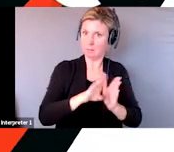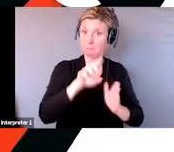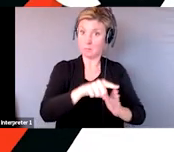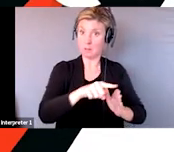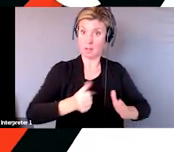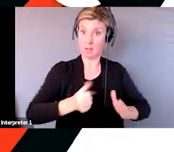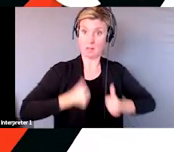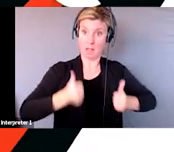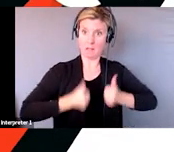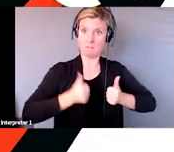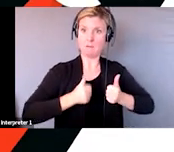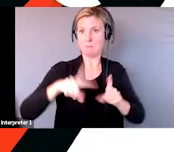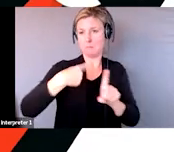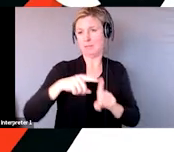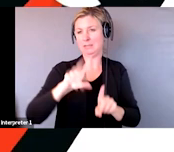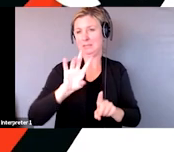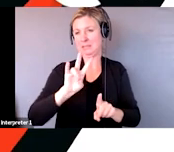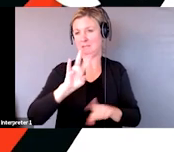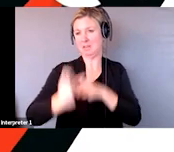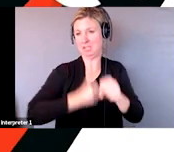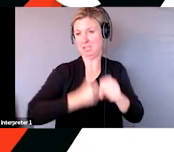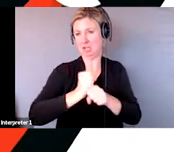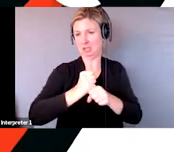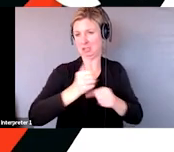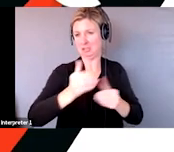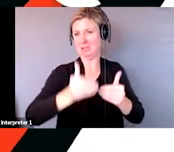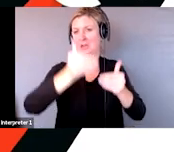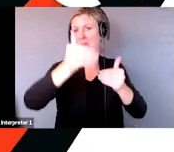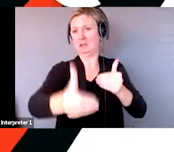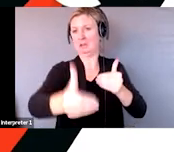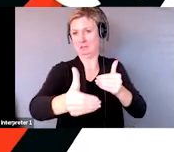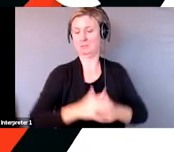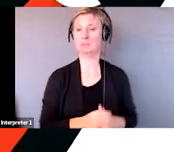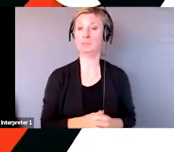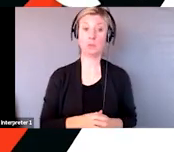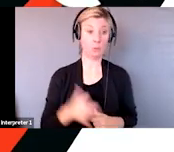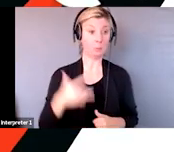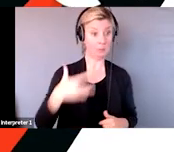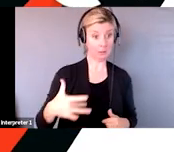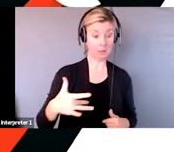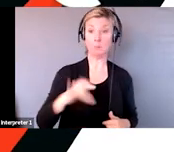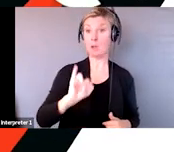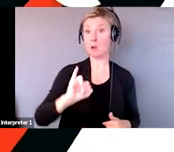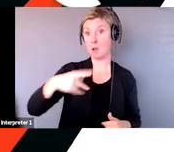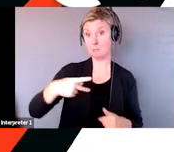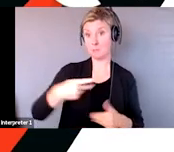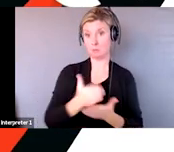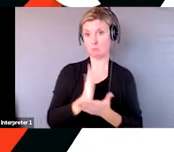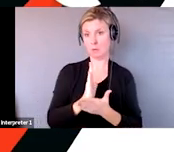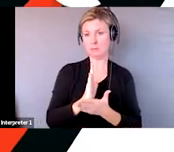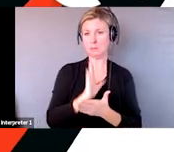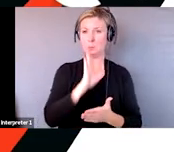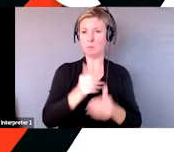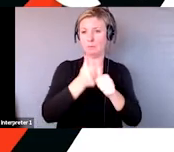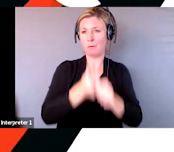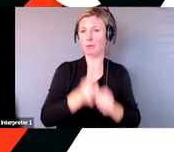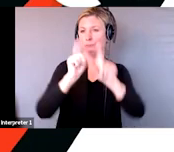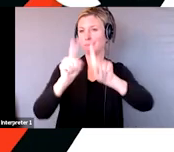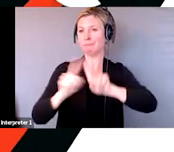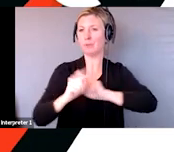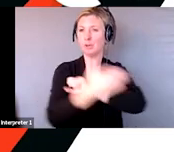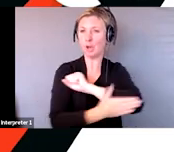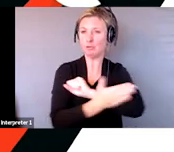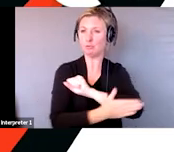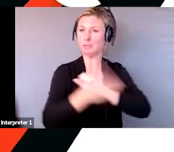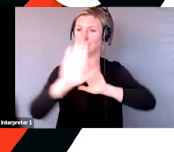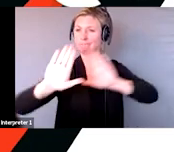That's generally true. However, because IP rights in general are a country by country, they